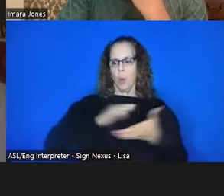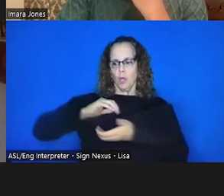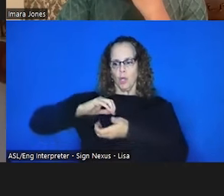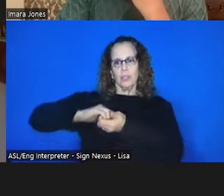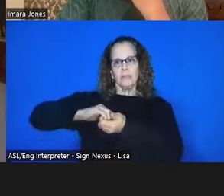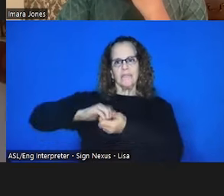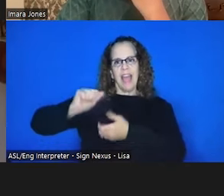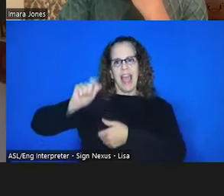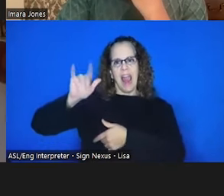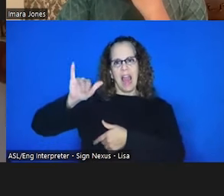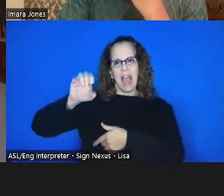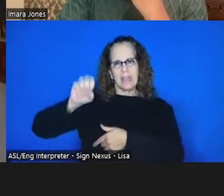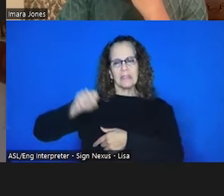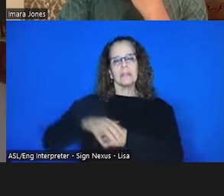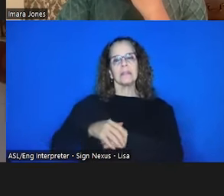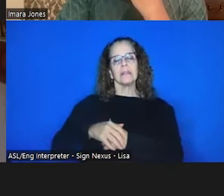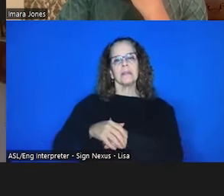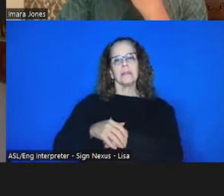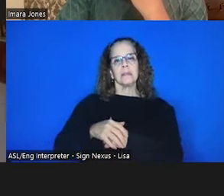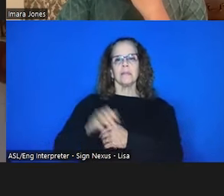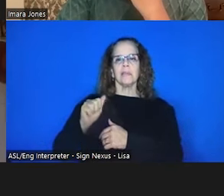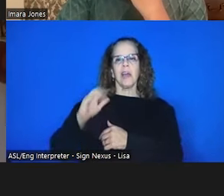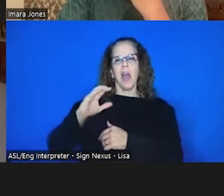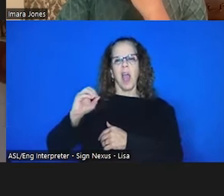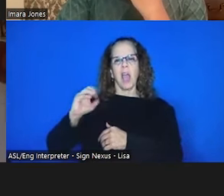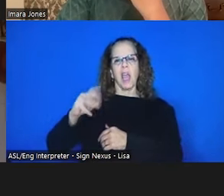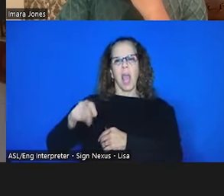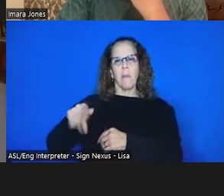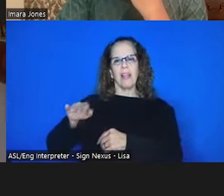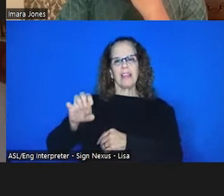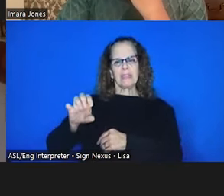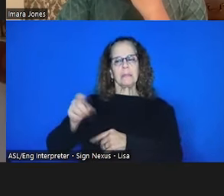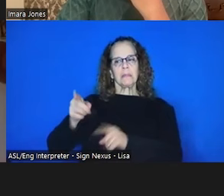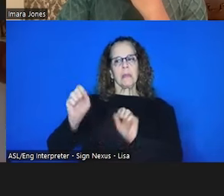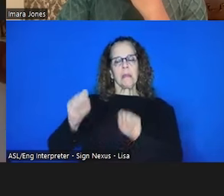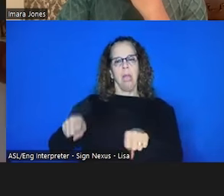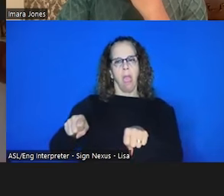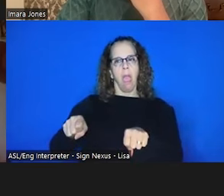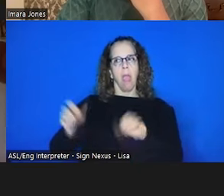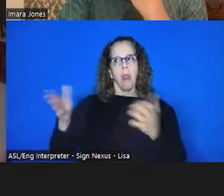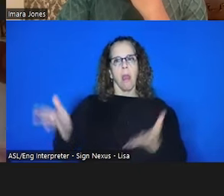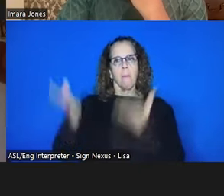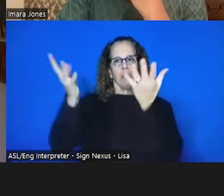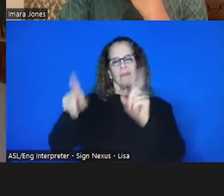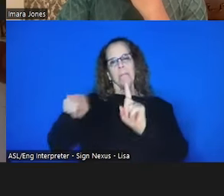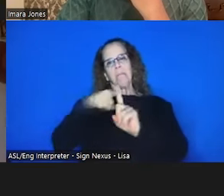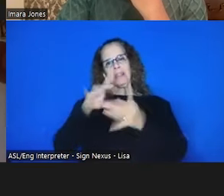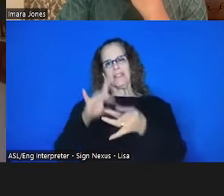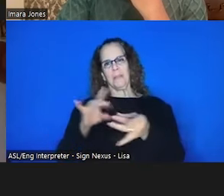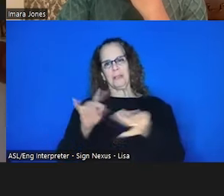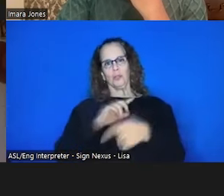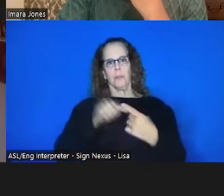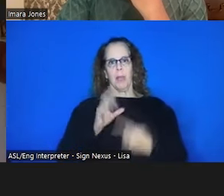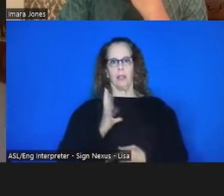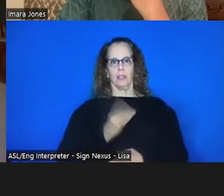in solidarity with us, is just being able to uplift a positive message about the trans community,